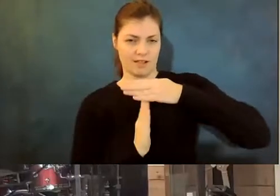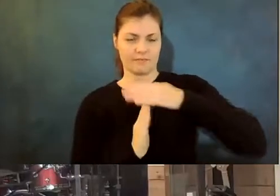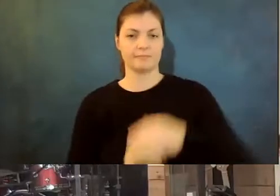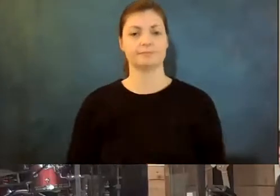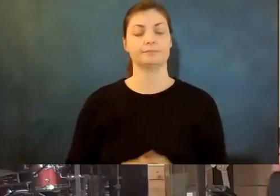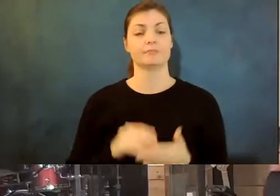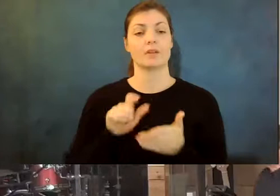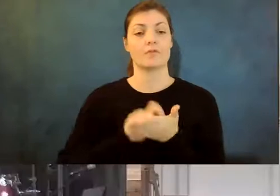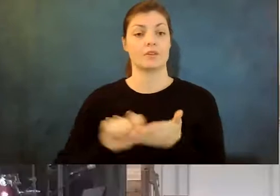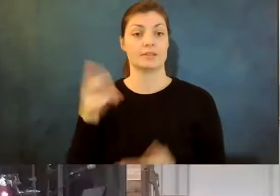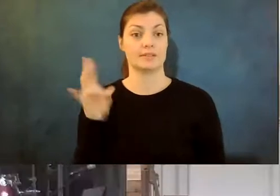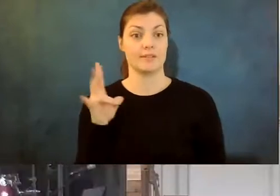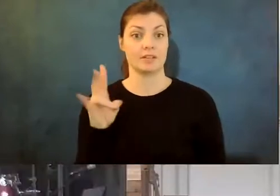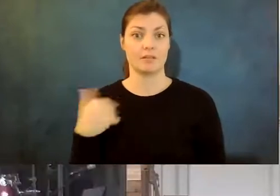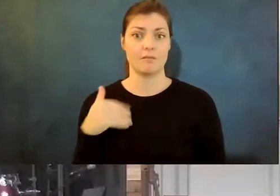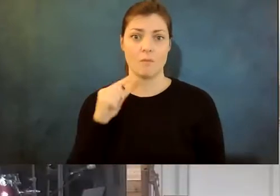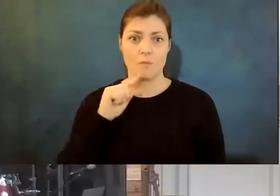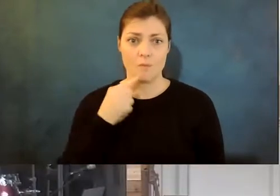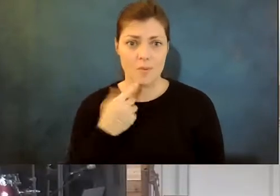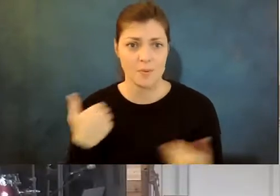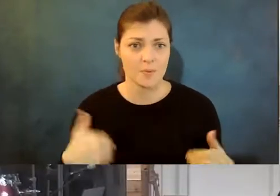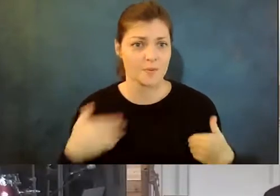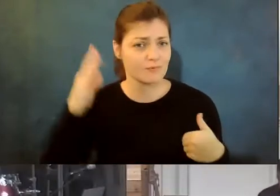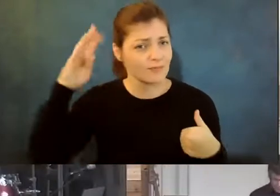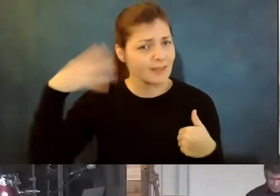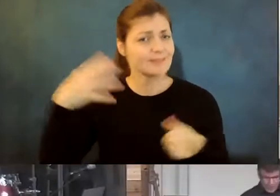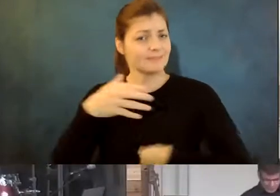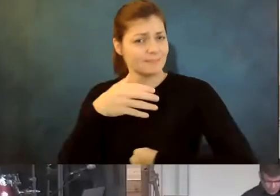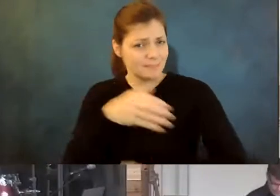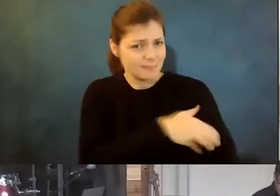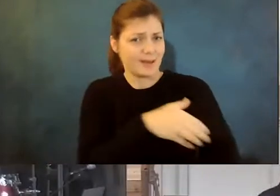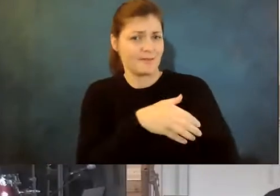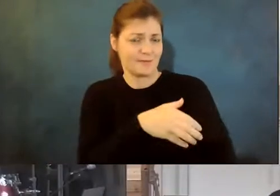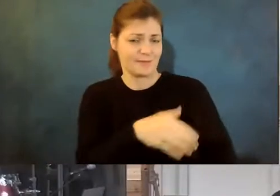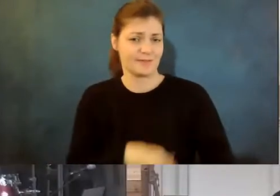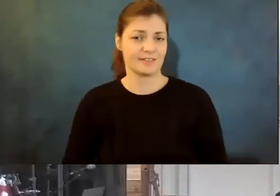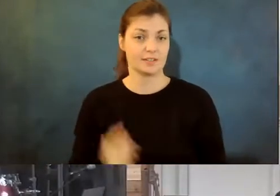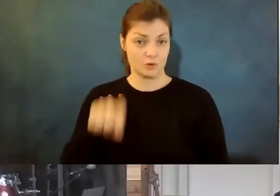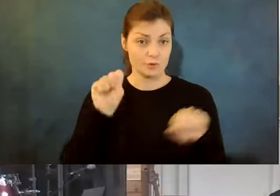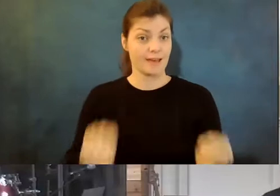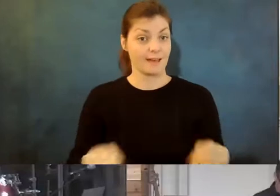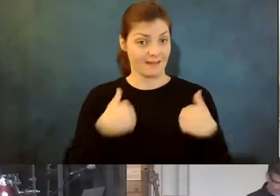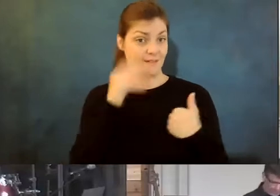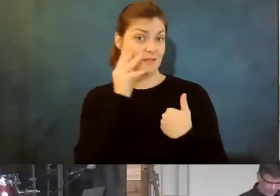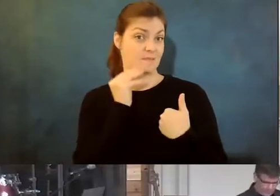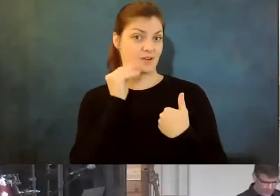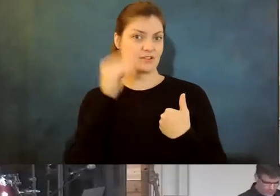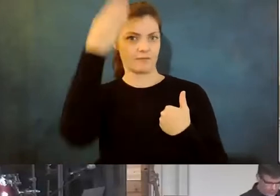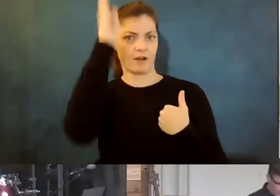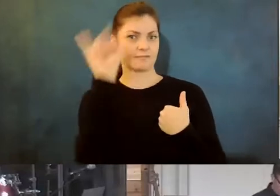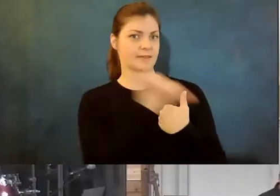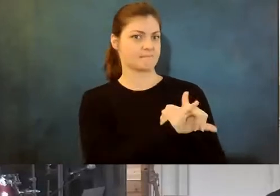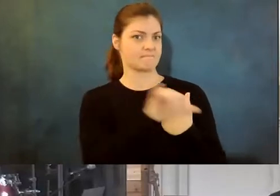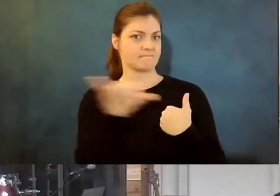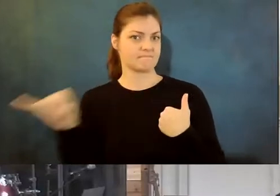17. This is intense. It's crazy. It's powerful. And we can have experience of God that parallels this. So